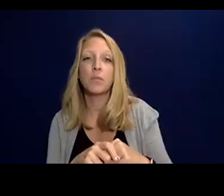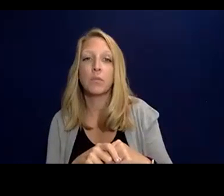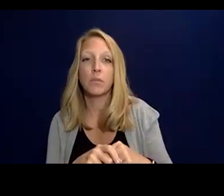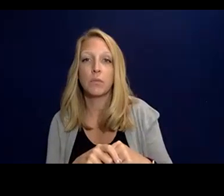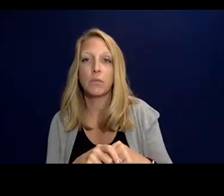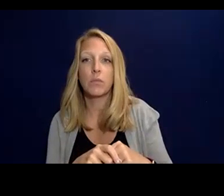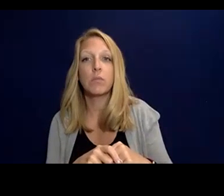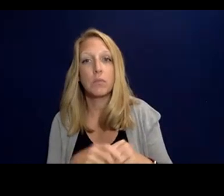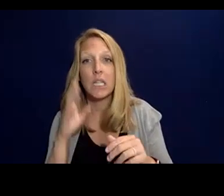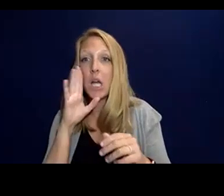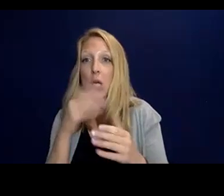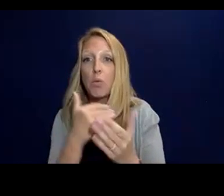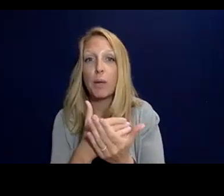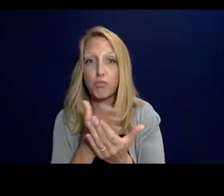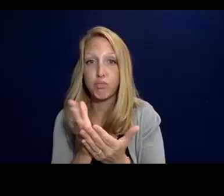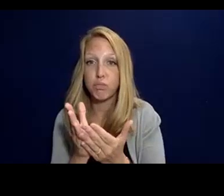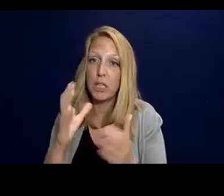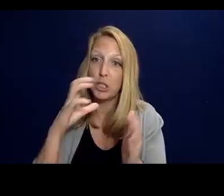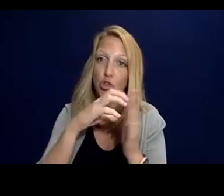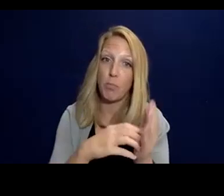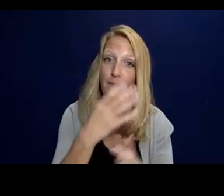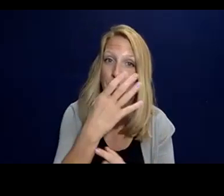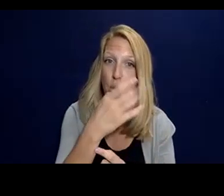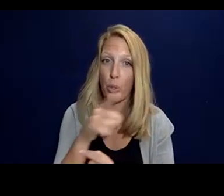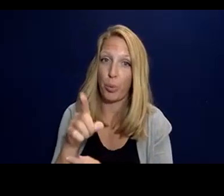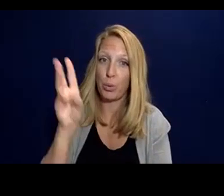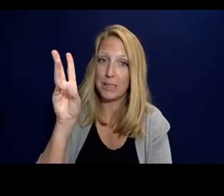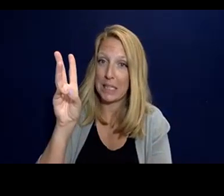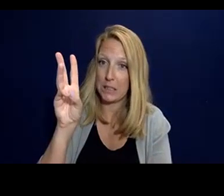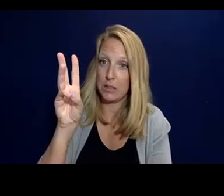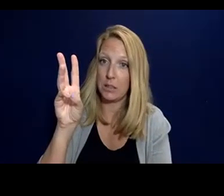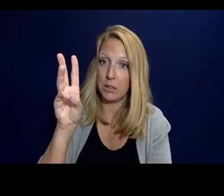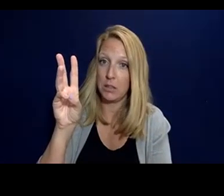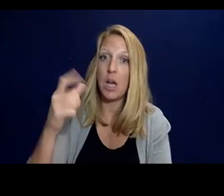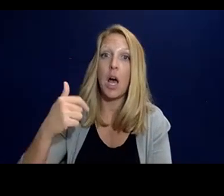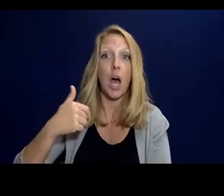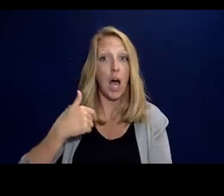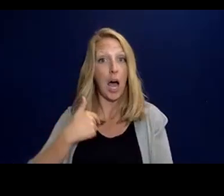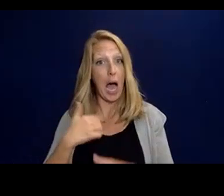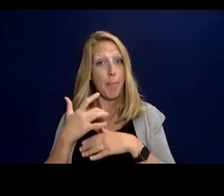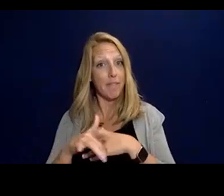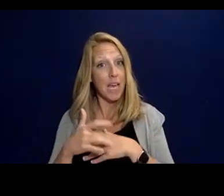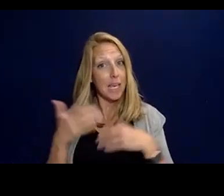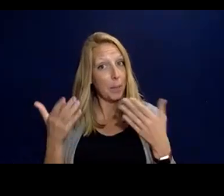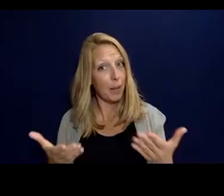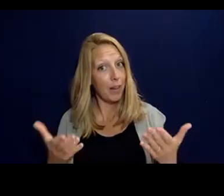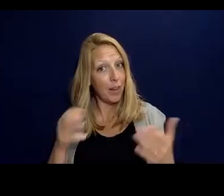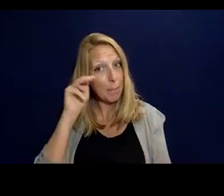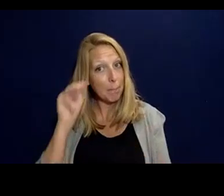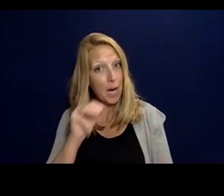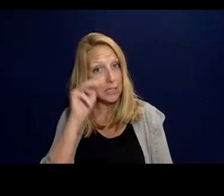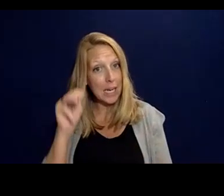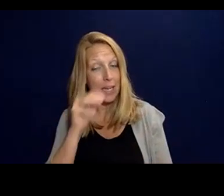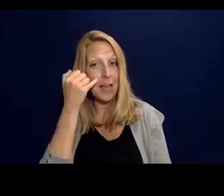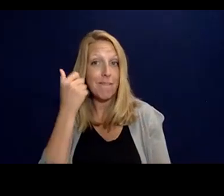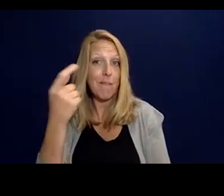it's going to cover chapters 4 through 6. I'm available one more time on Mondays if you have any questions to come